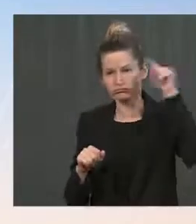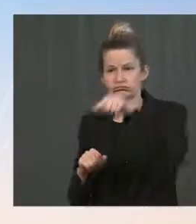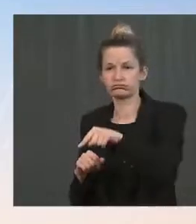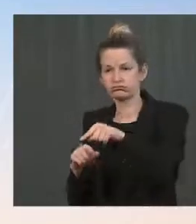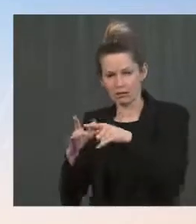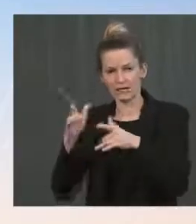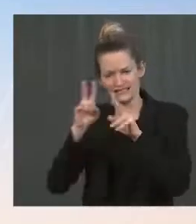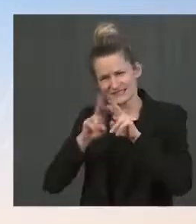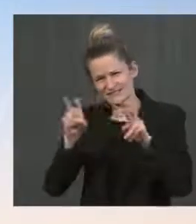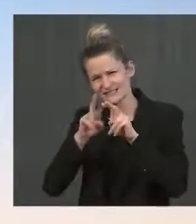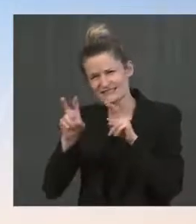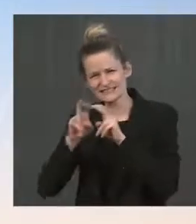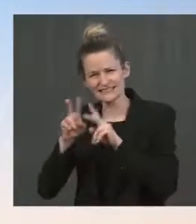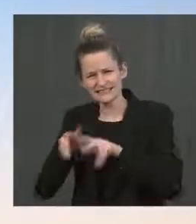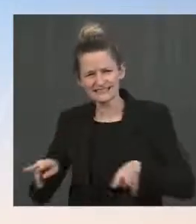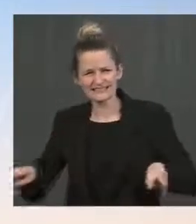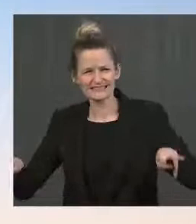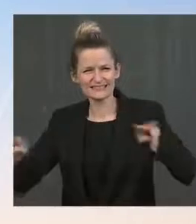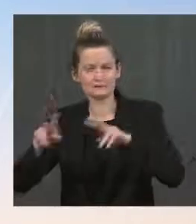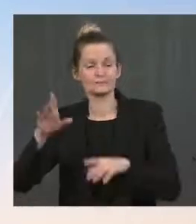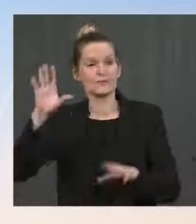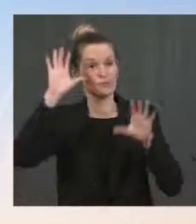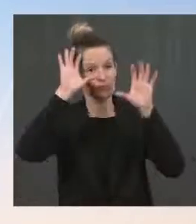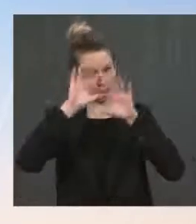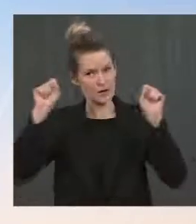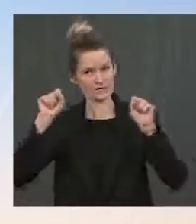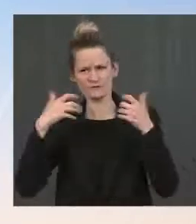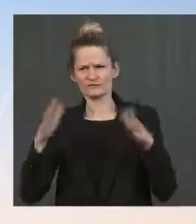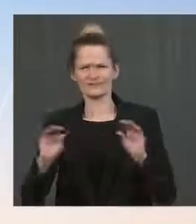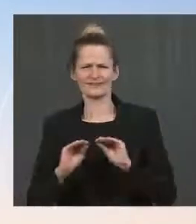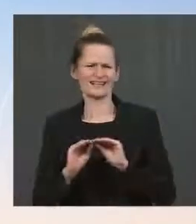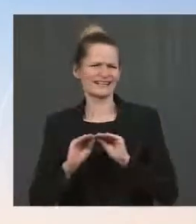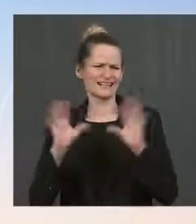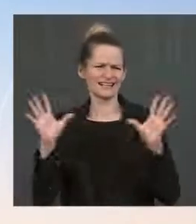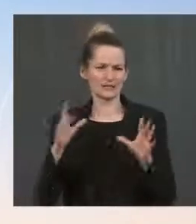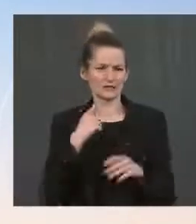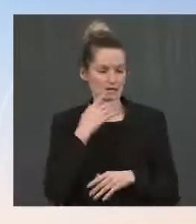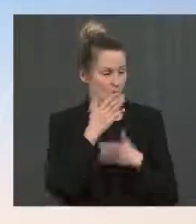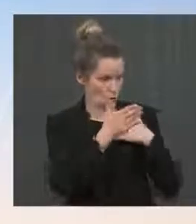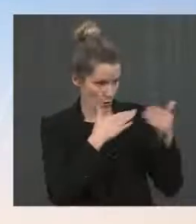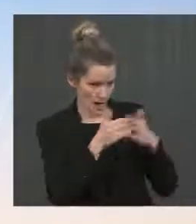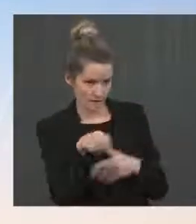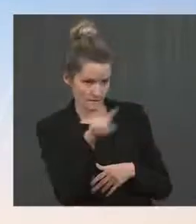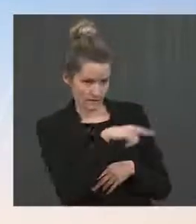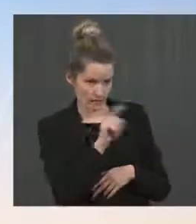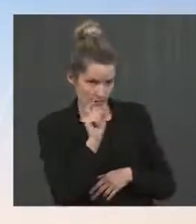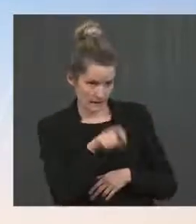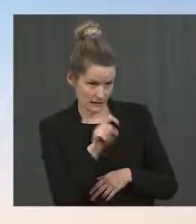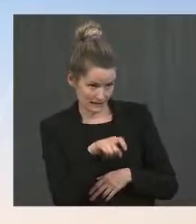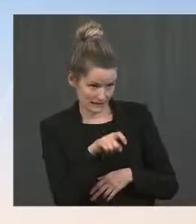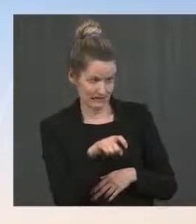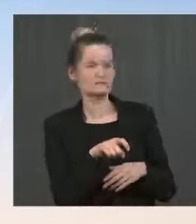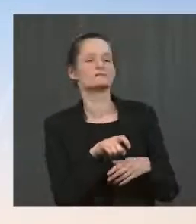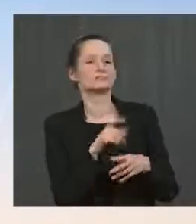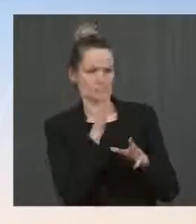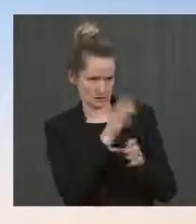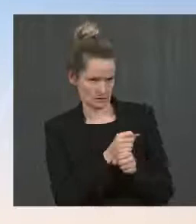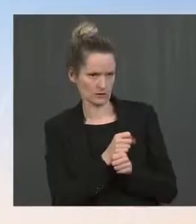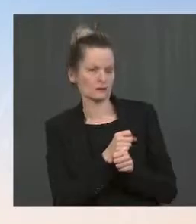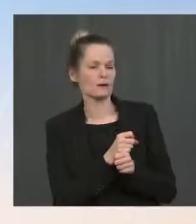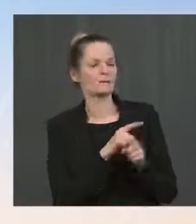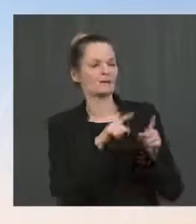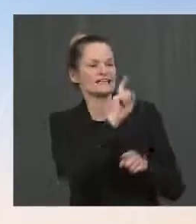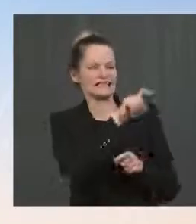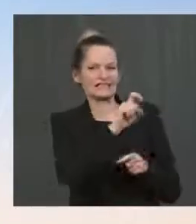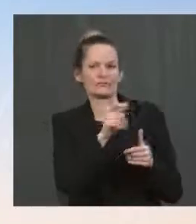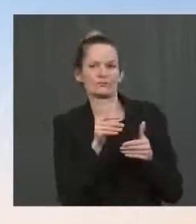every elected official in New Jersey and other states that whatever they need, we will work to get them what they need. But there's, of course, a process that needs to be completed, which is